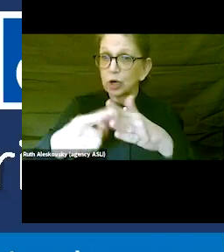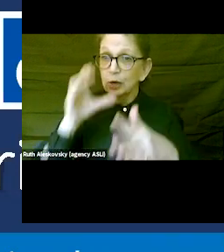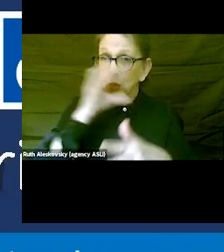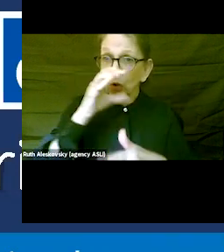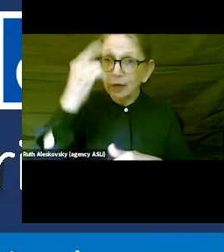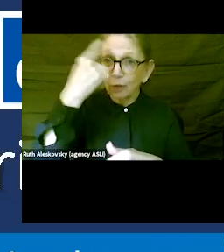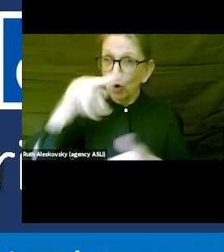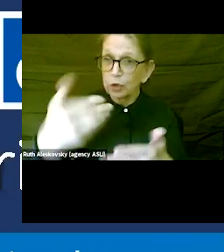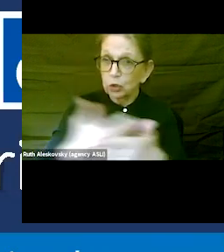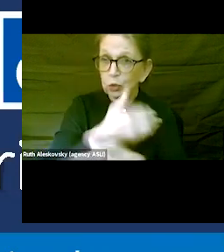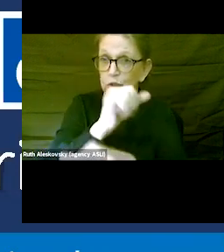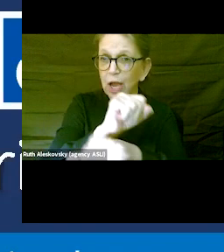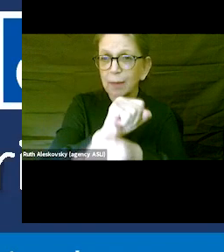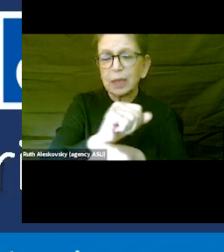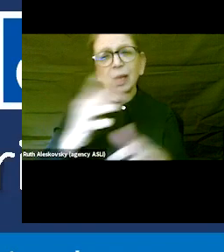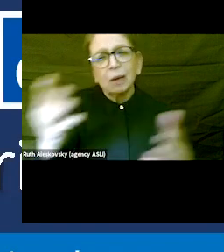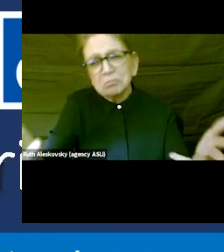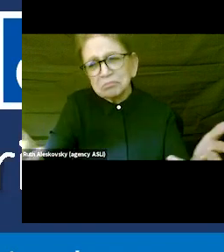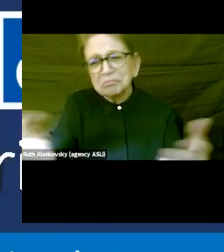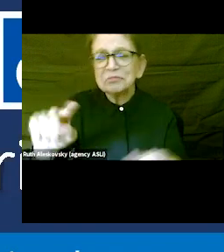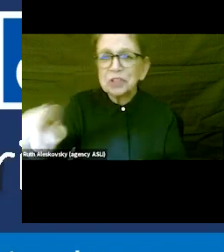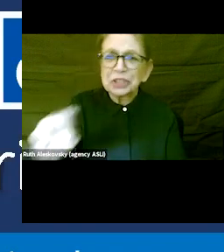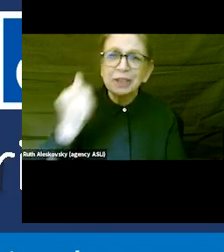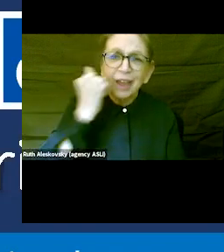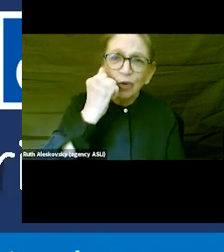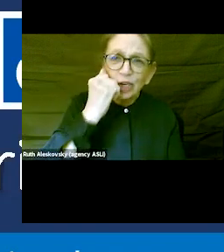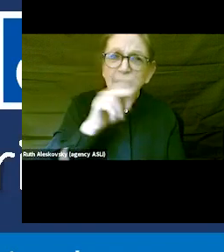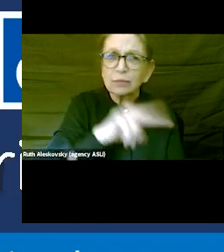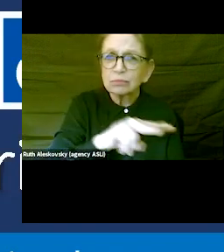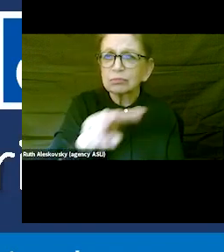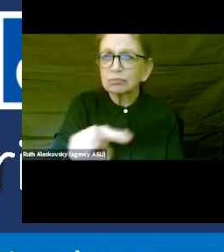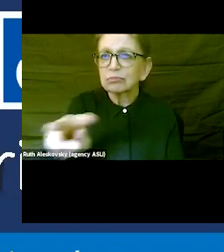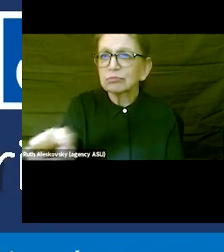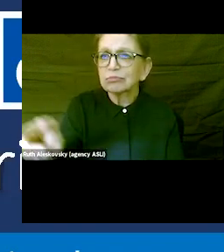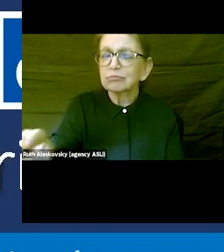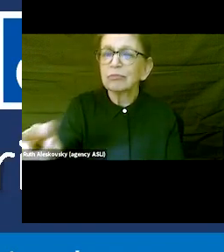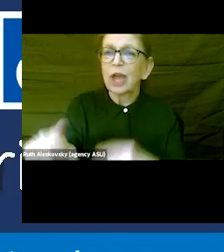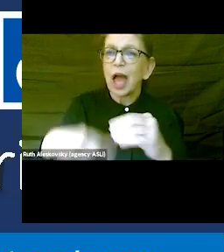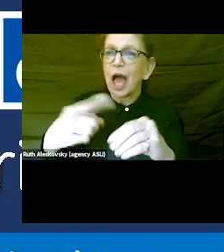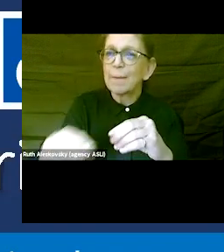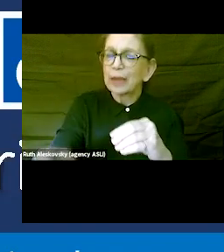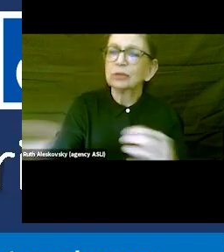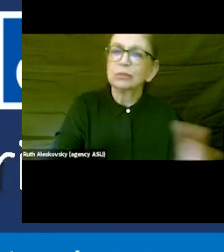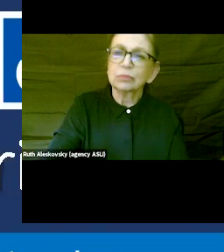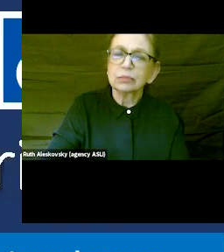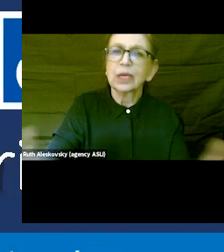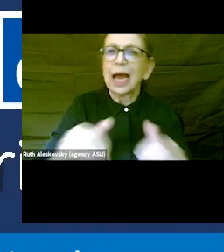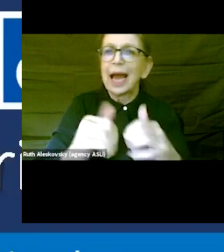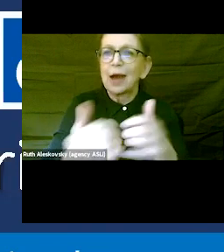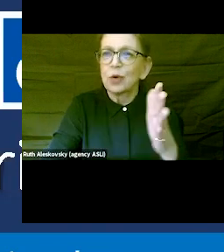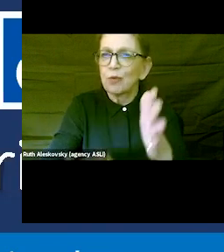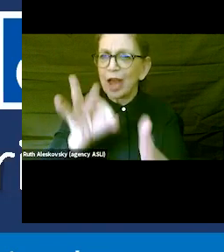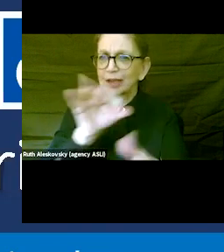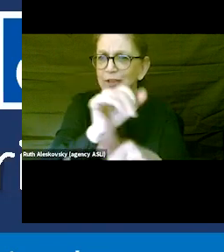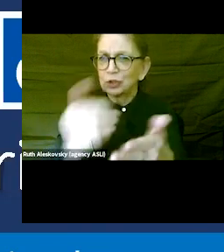just casually Googling employment help for people with disabilities when I stumbled upon NYC at